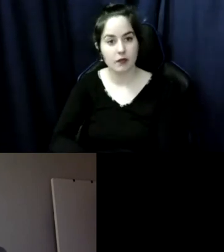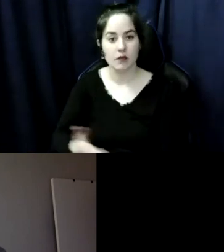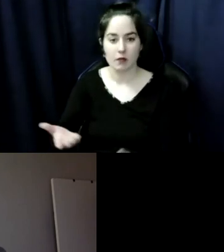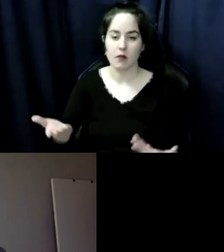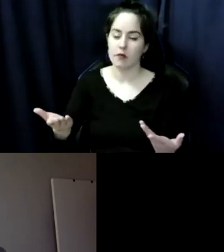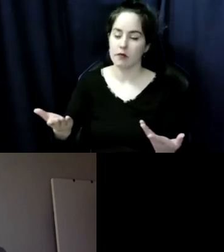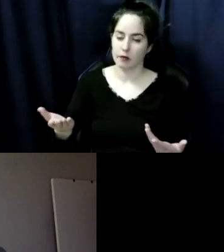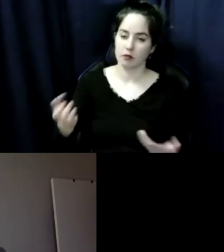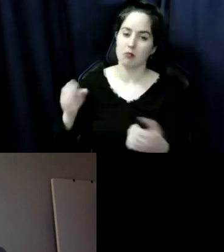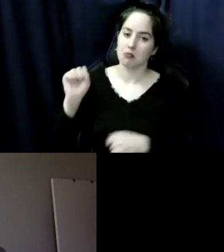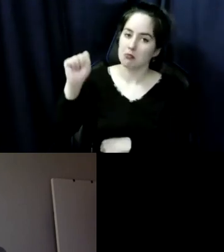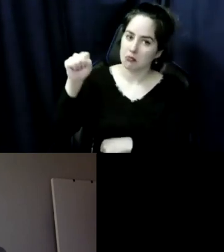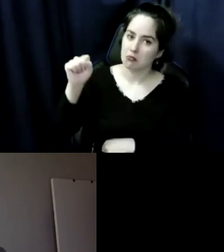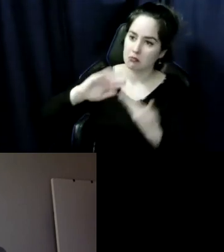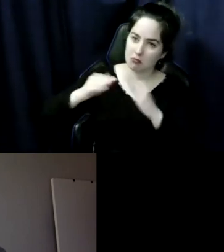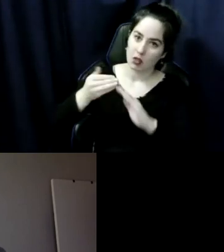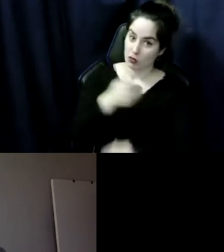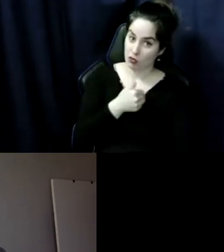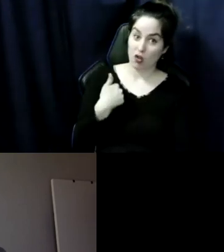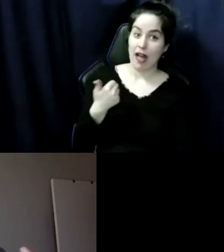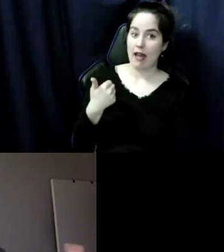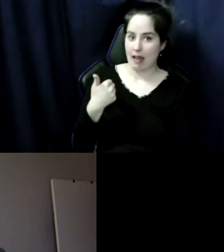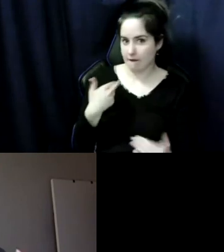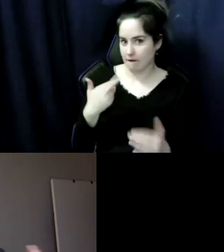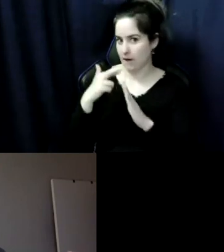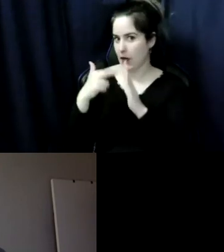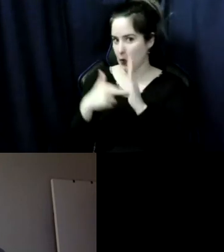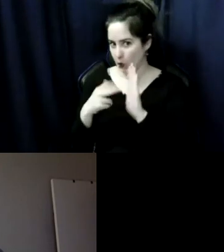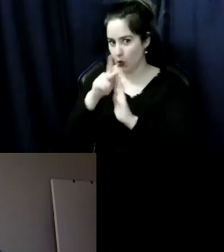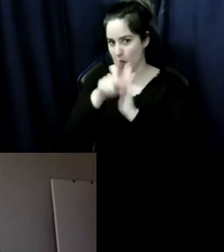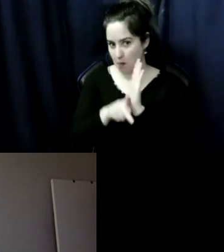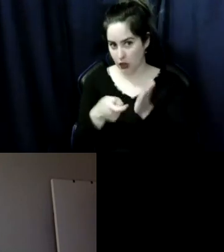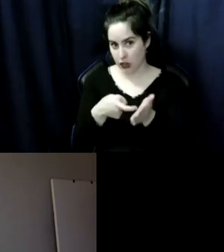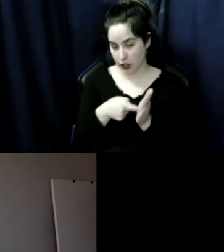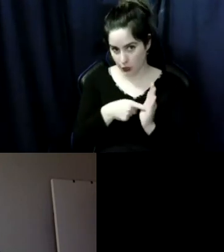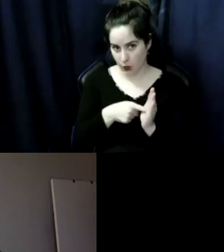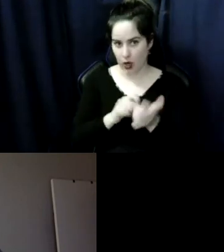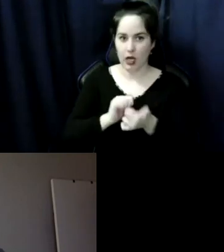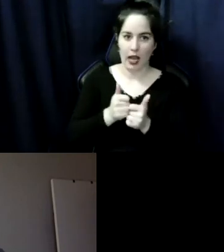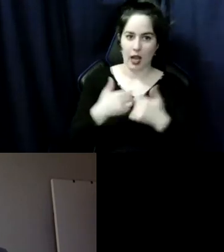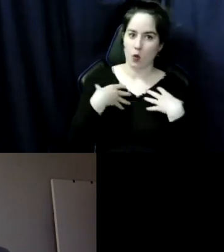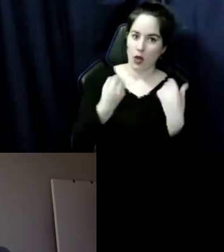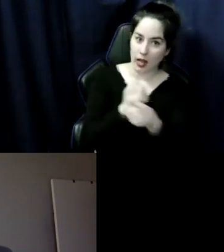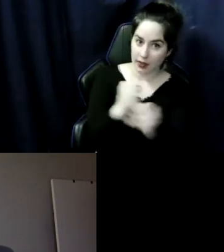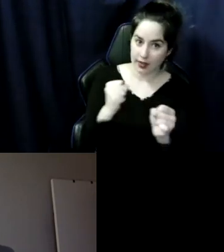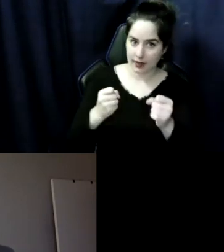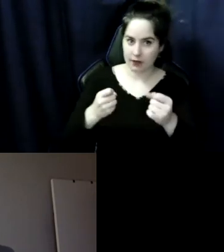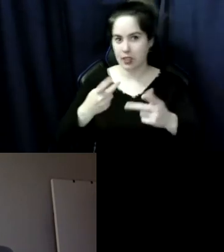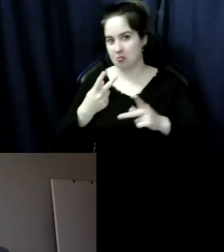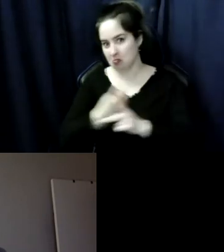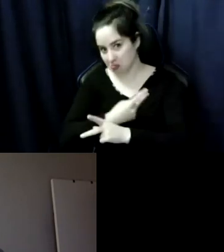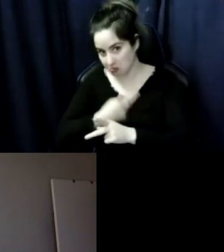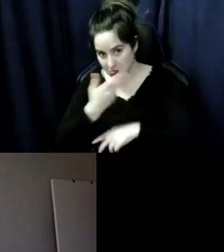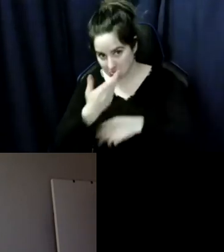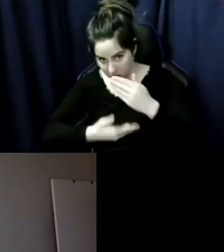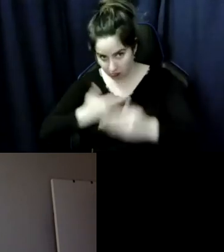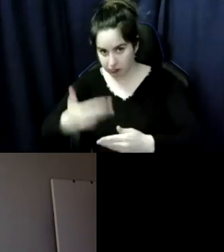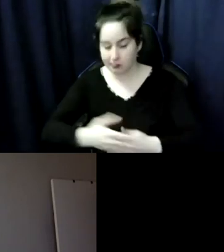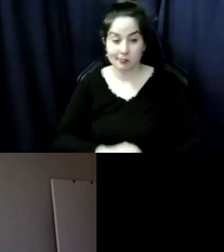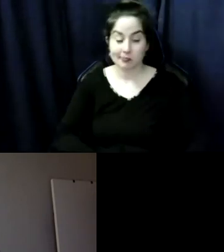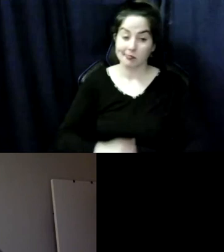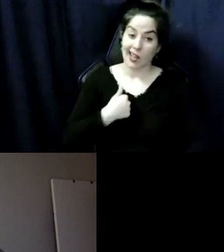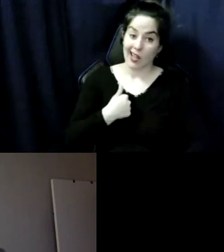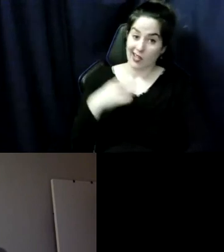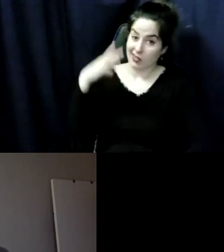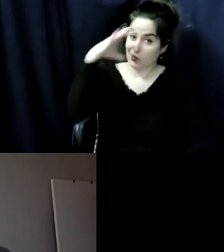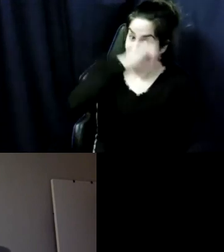guidelines with each event in terms of how to manage health and safety. And I assume that will probably be similar